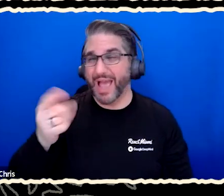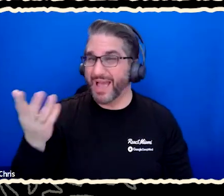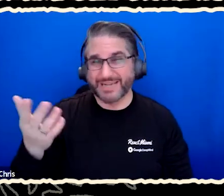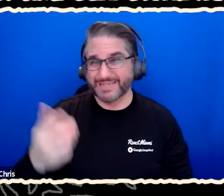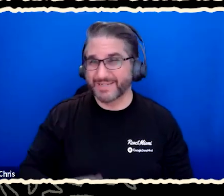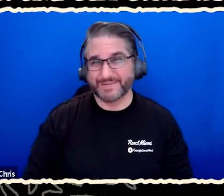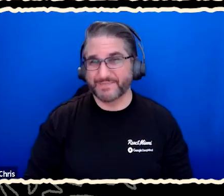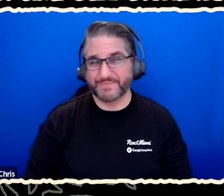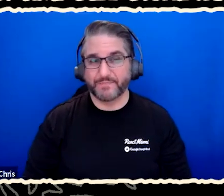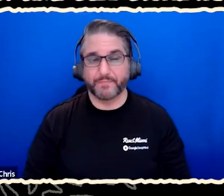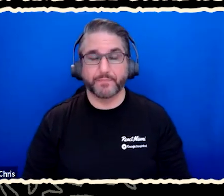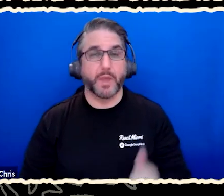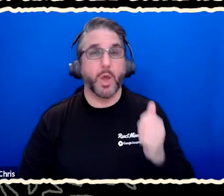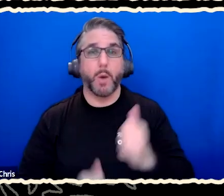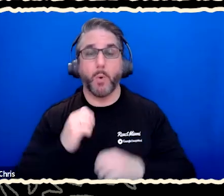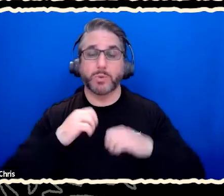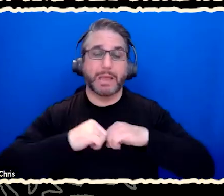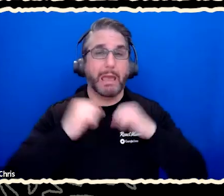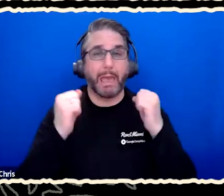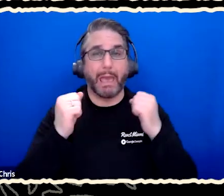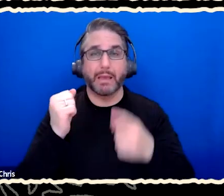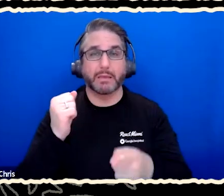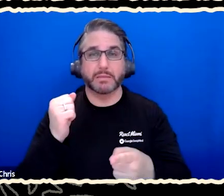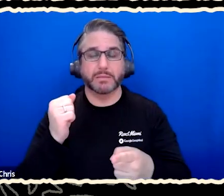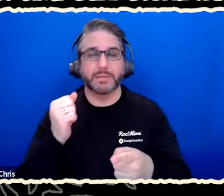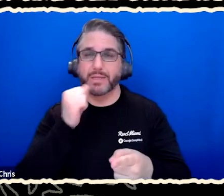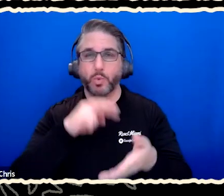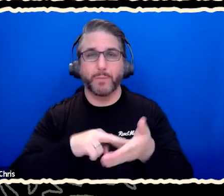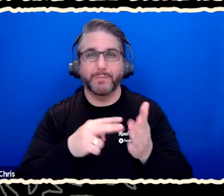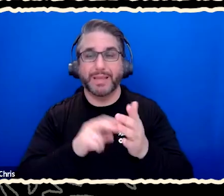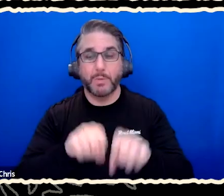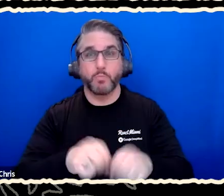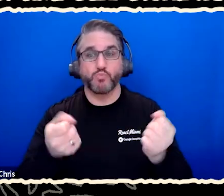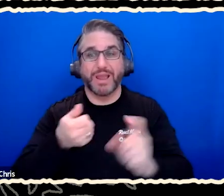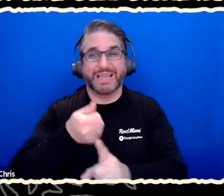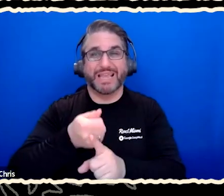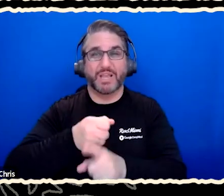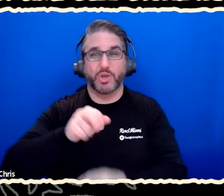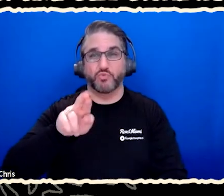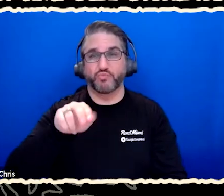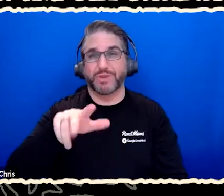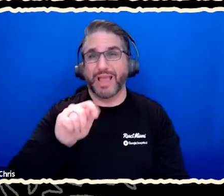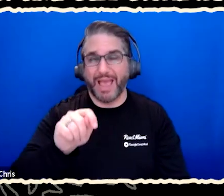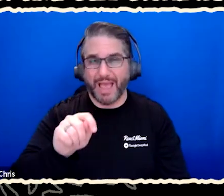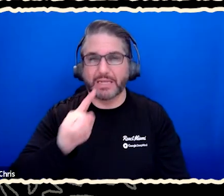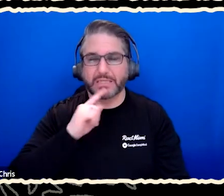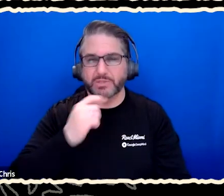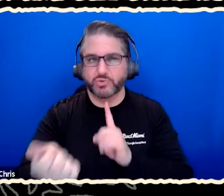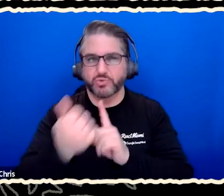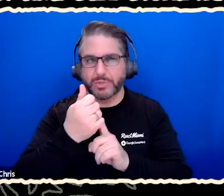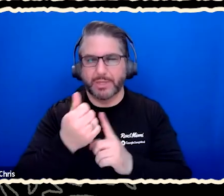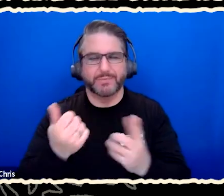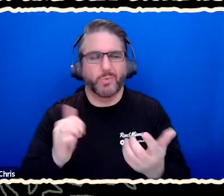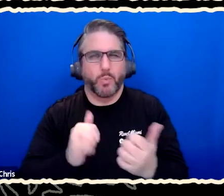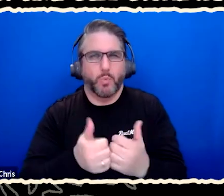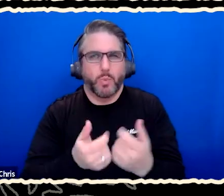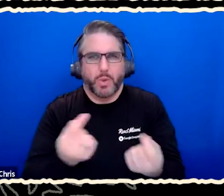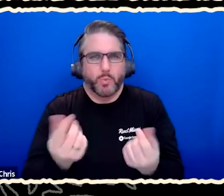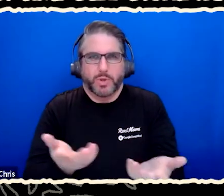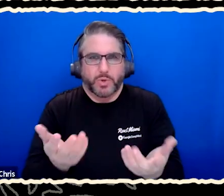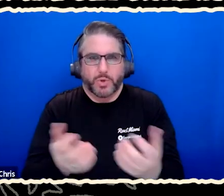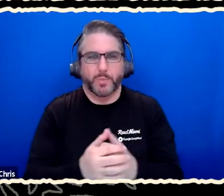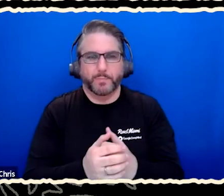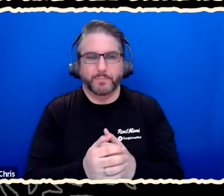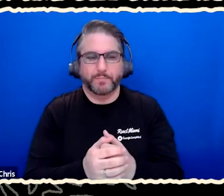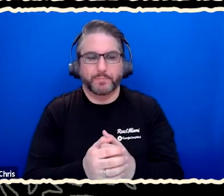most hacks are not basically breaking React itself. They trick us. So what can we do? And